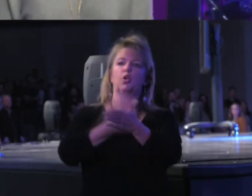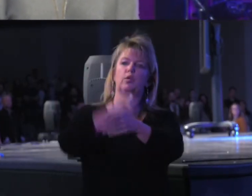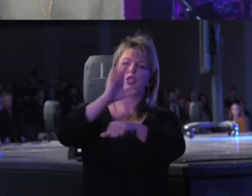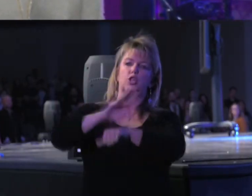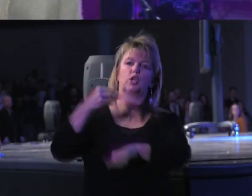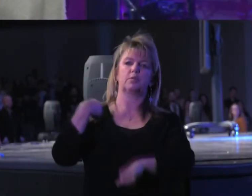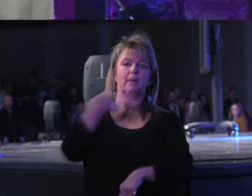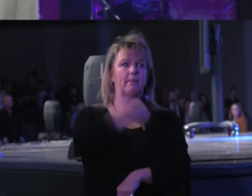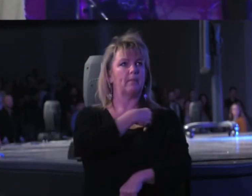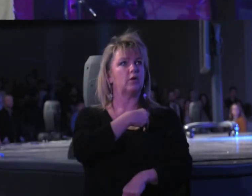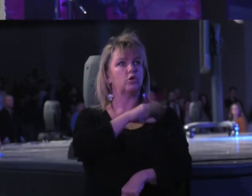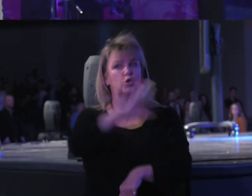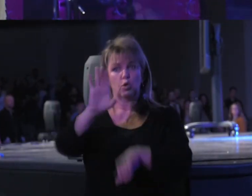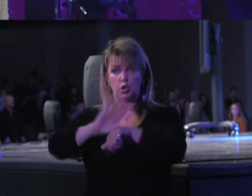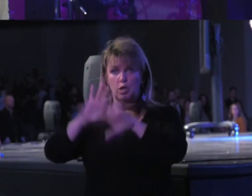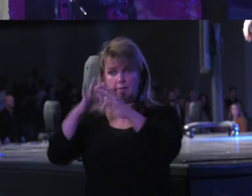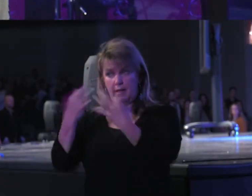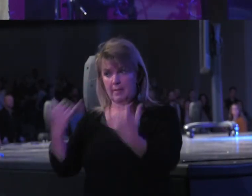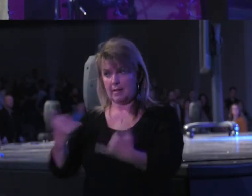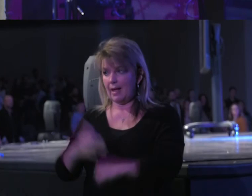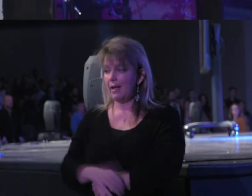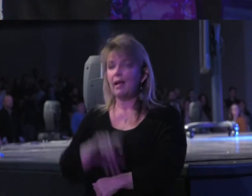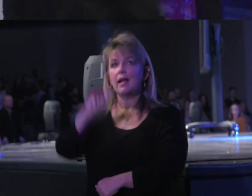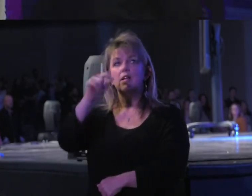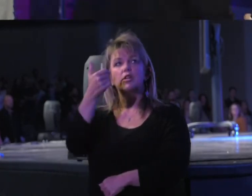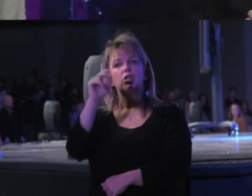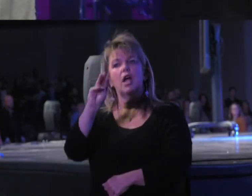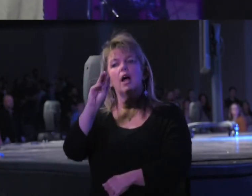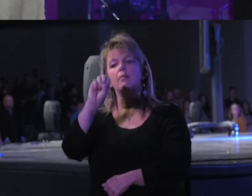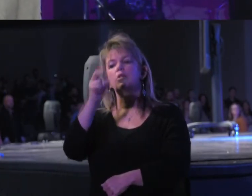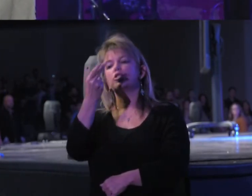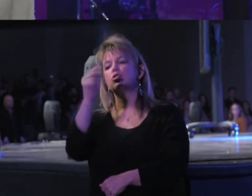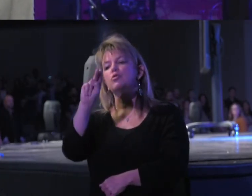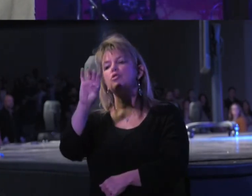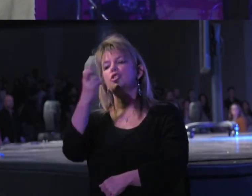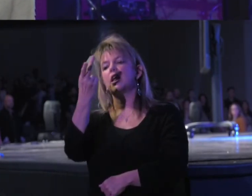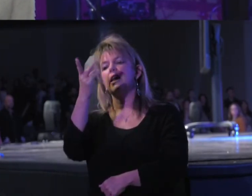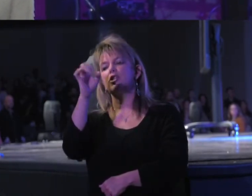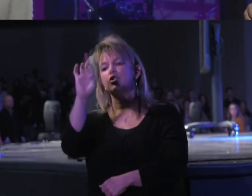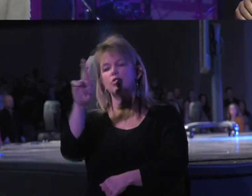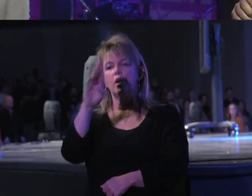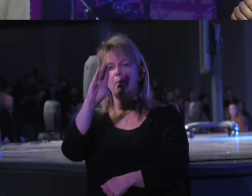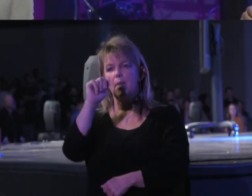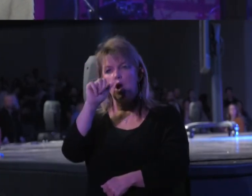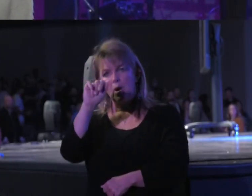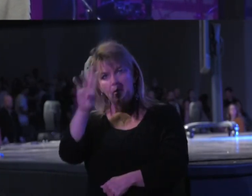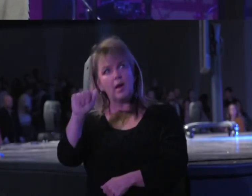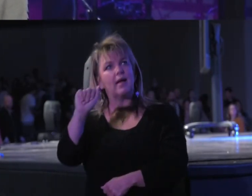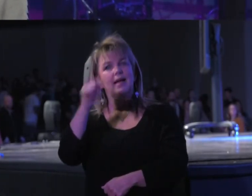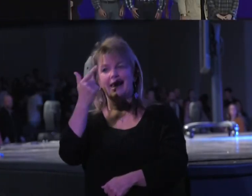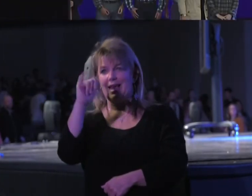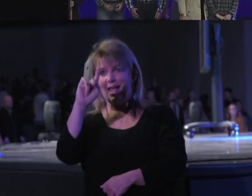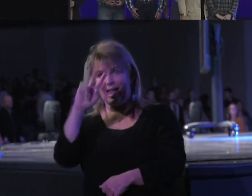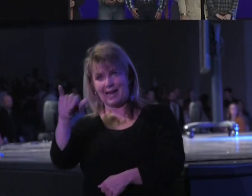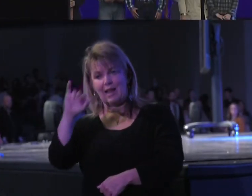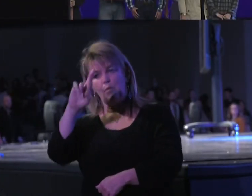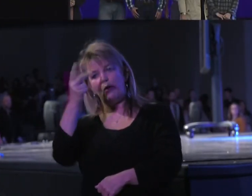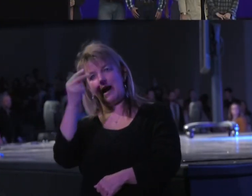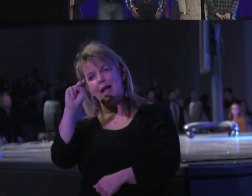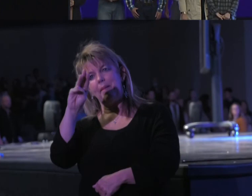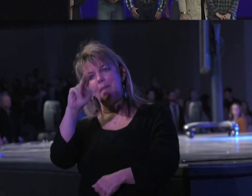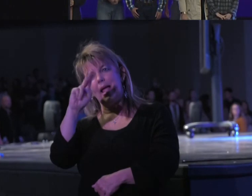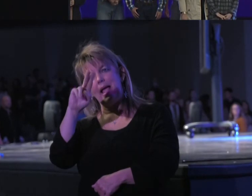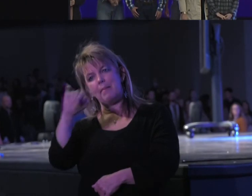church members and your church family today. This is Tom and Susan Chester. This is Barbara Kinney, Ryan and